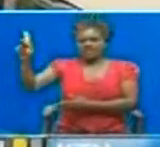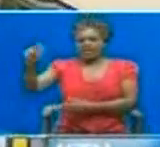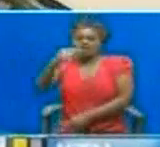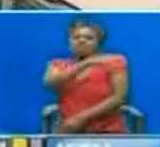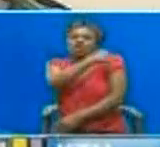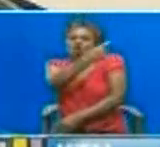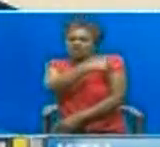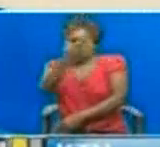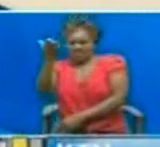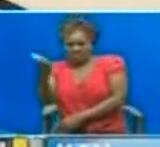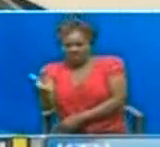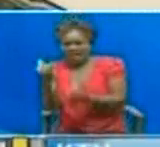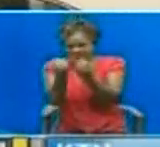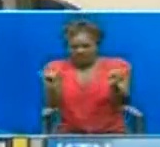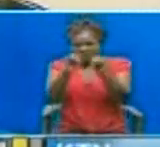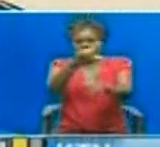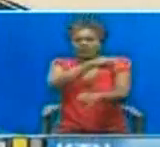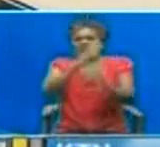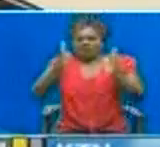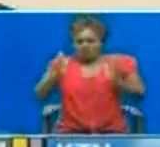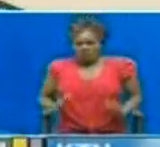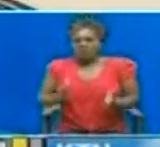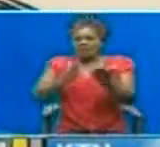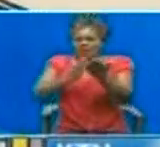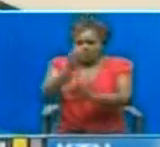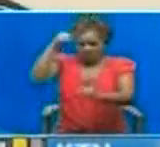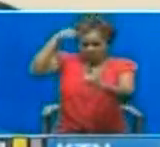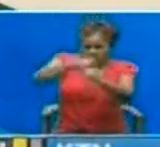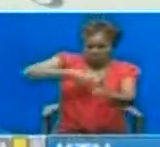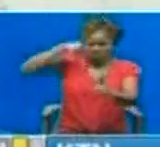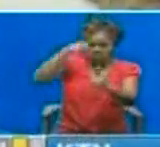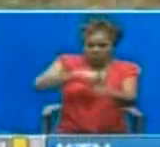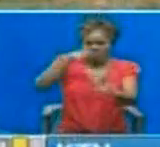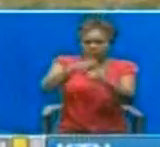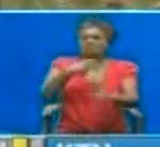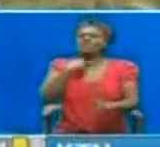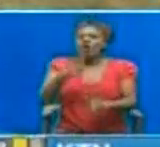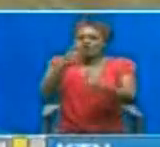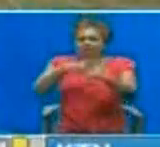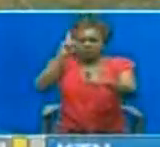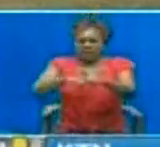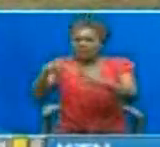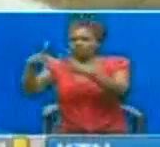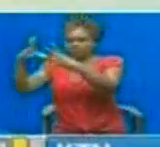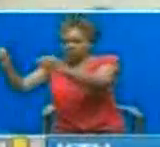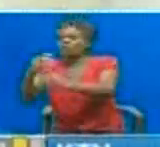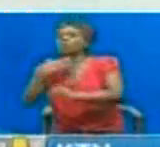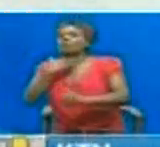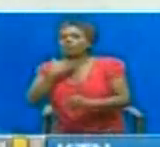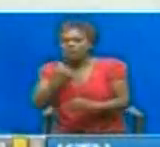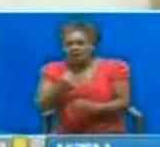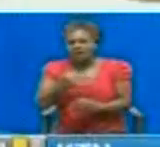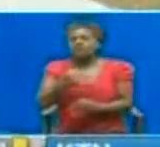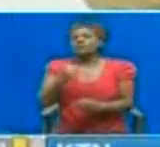doctor, doctors, independent doctors. The human rights lobbyist, who has been vocal since Yebei's disappearance, wondered why